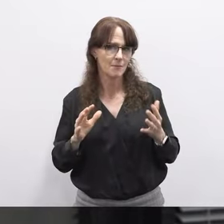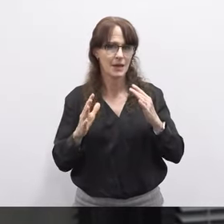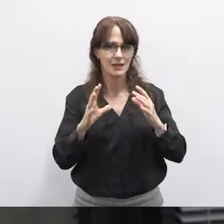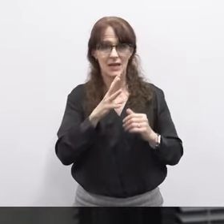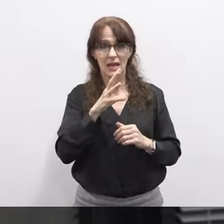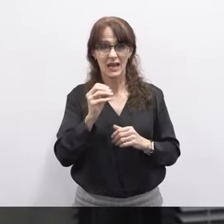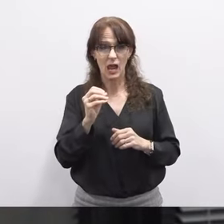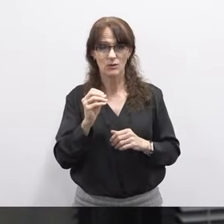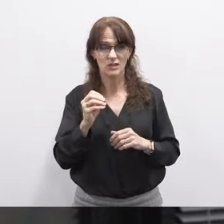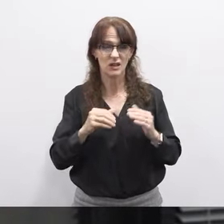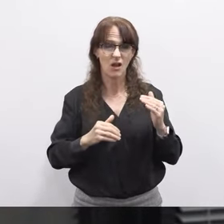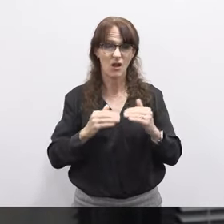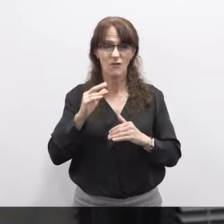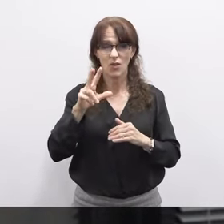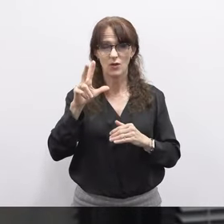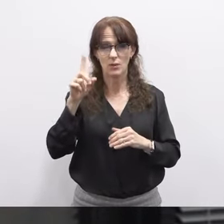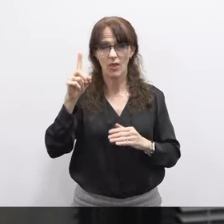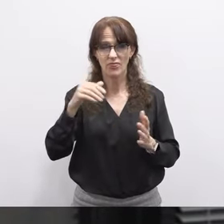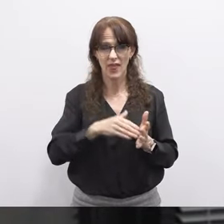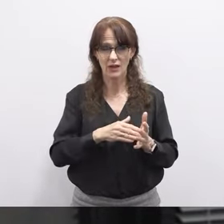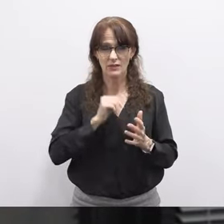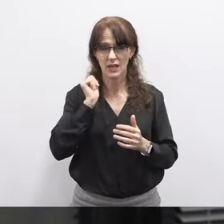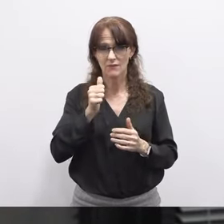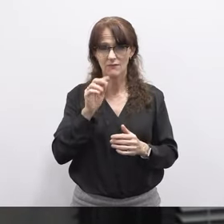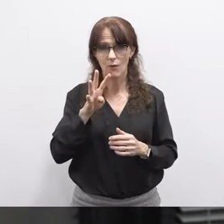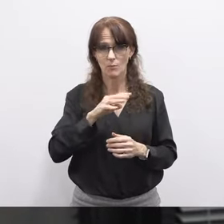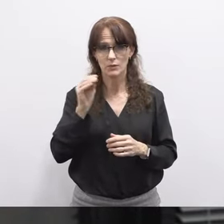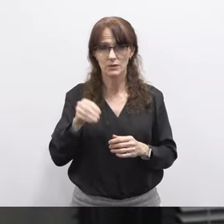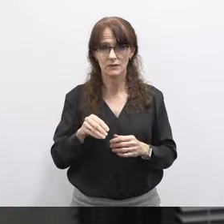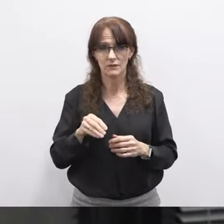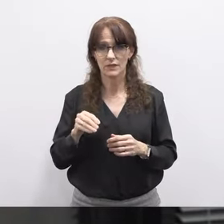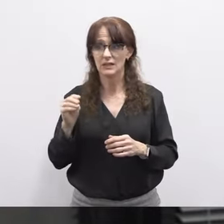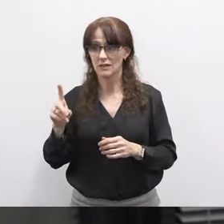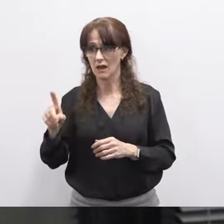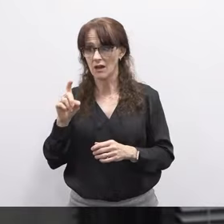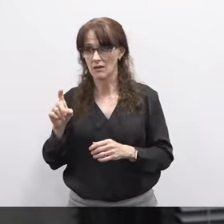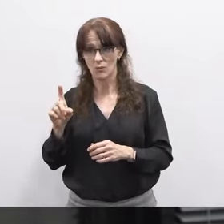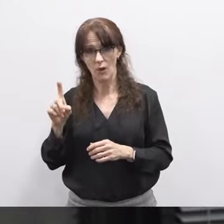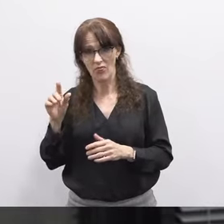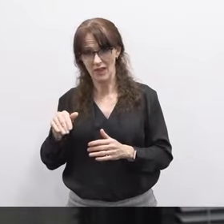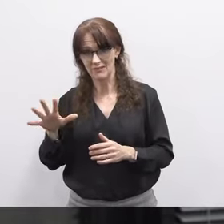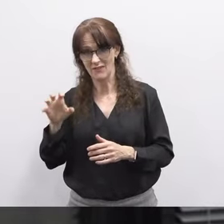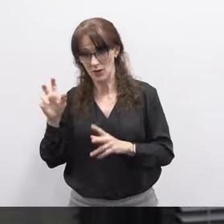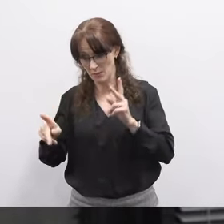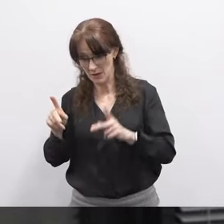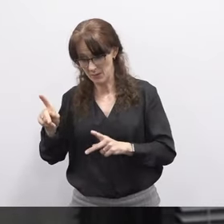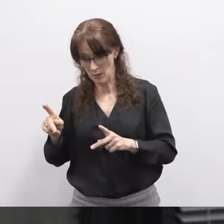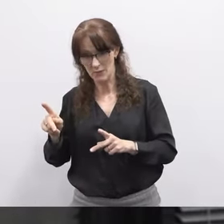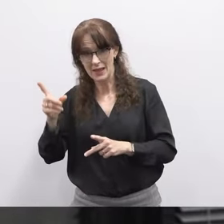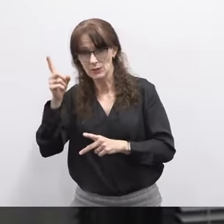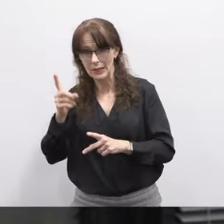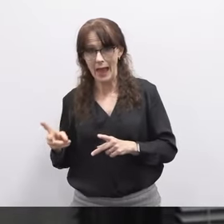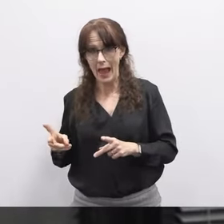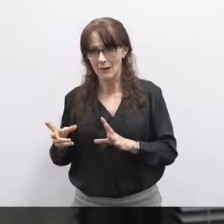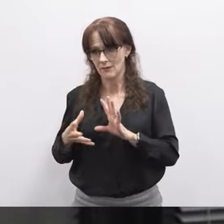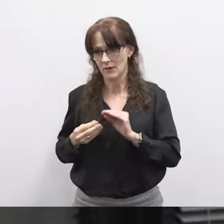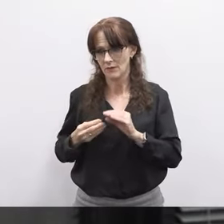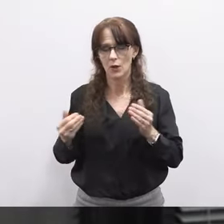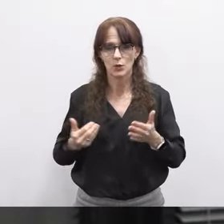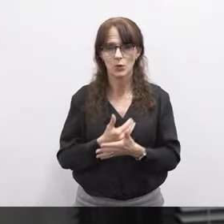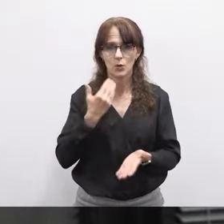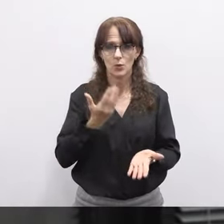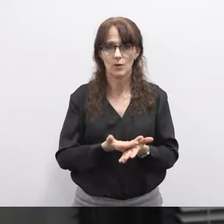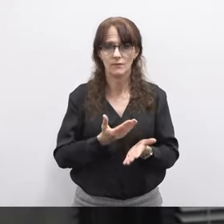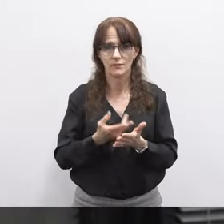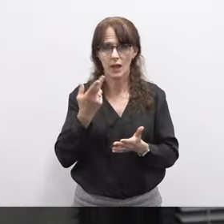over 31,000 new cases every day, 4% is over 1,500 people. And that's only half the story. New evidence from a Harvard